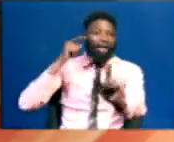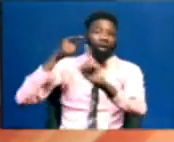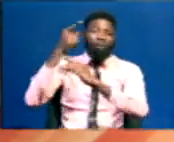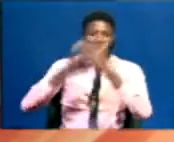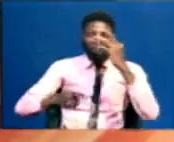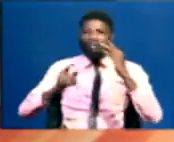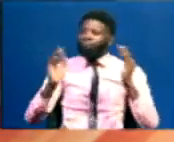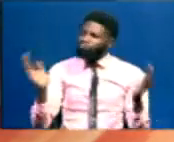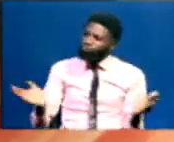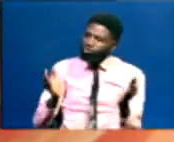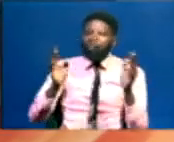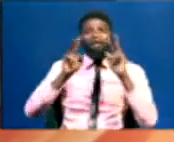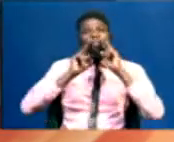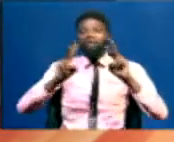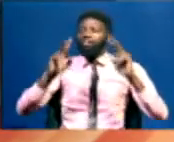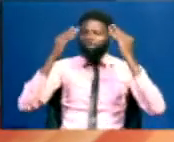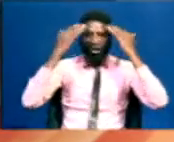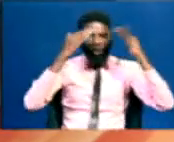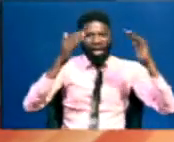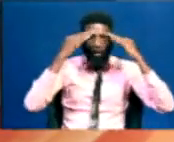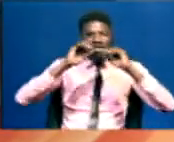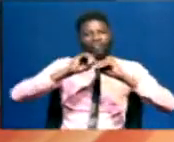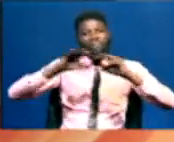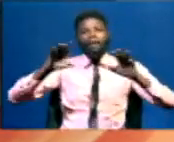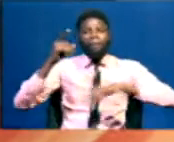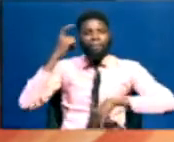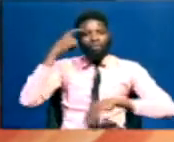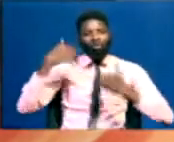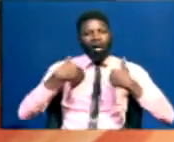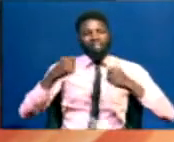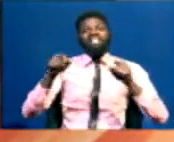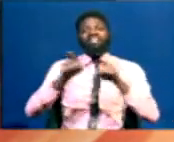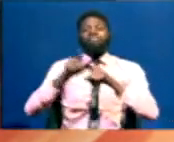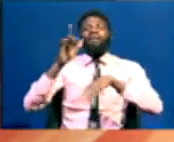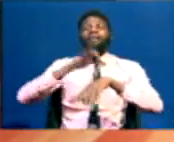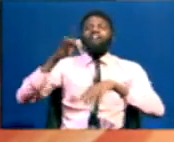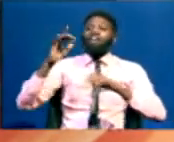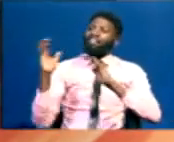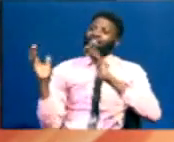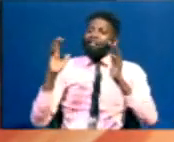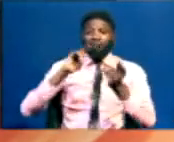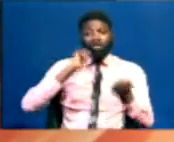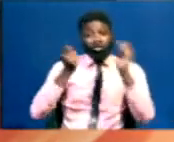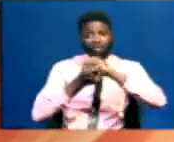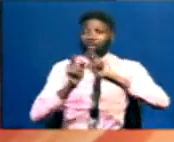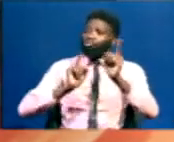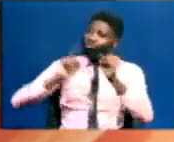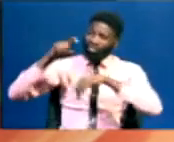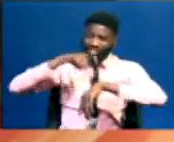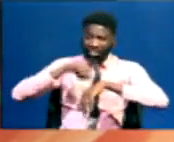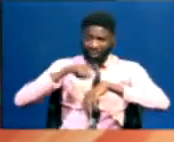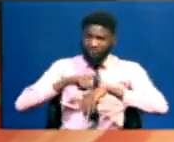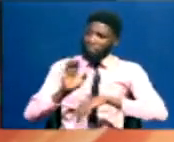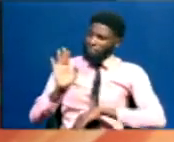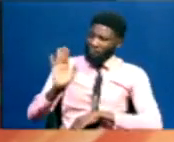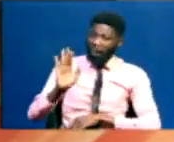health and the devastating effects of climate change. Speaking after the handing the Makueni County flag